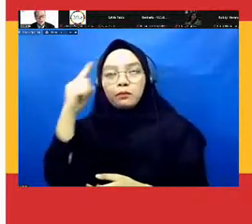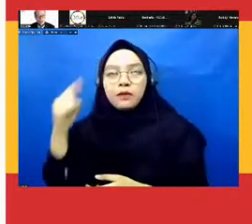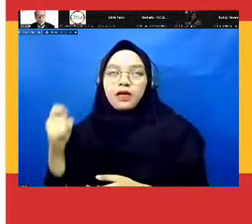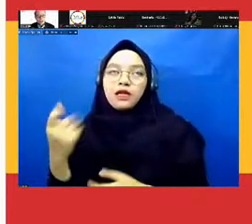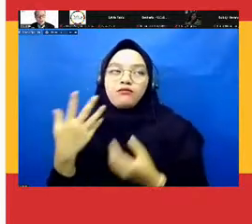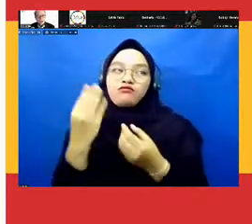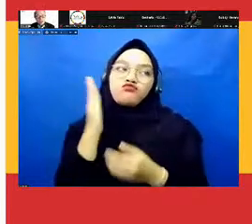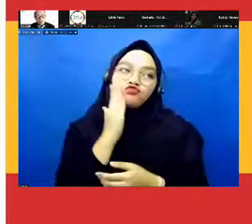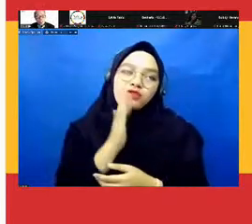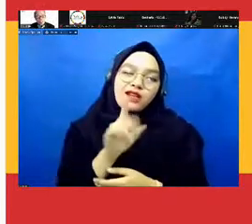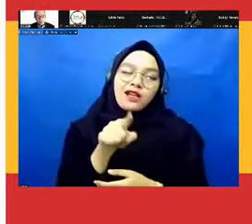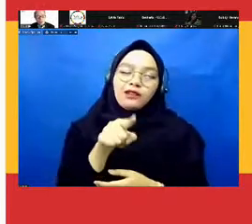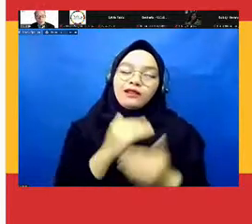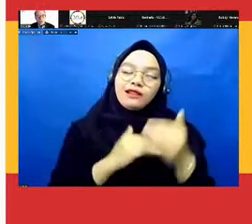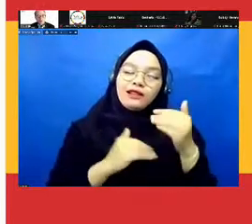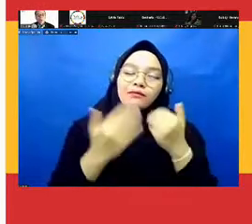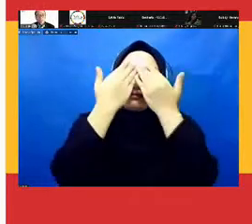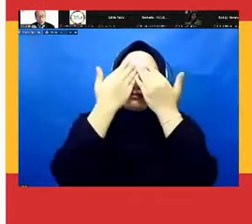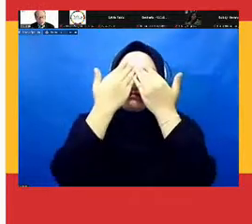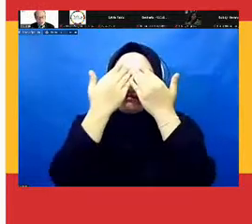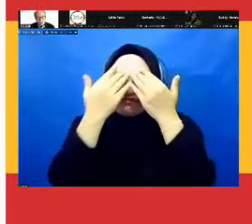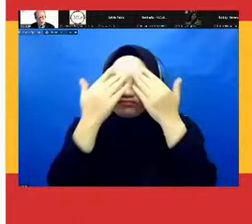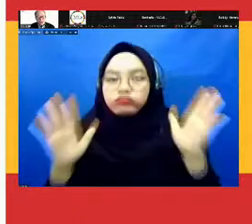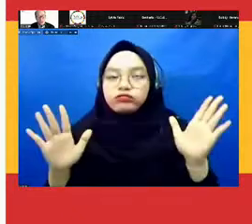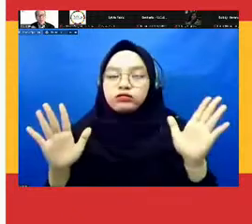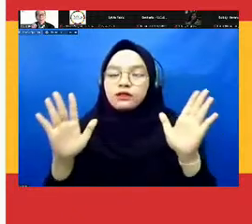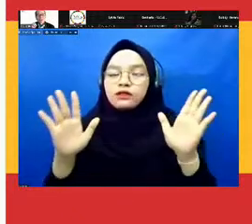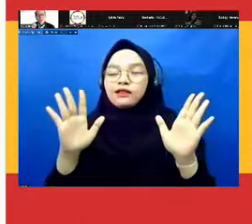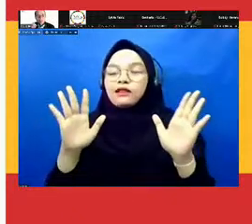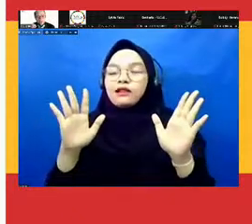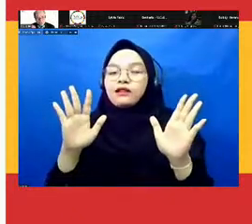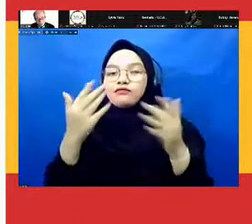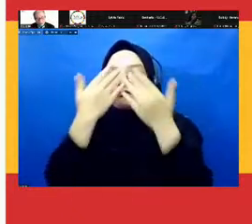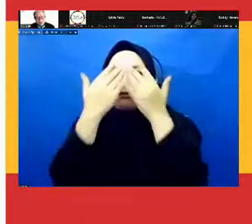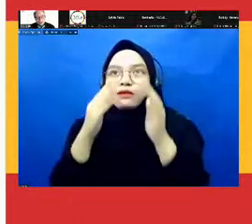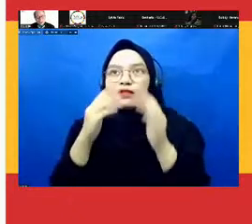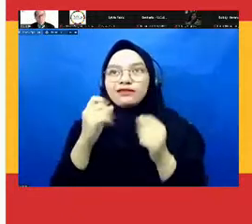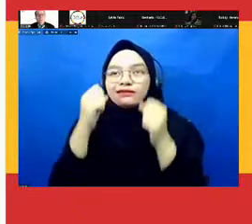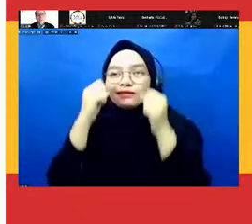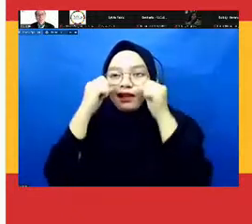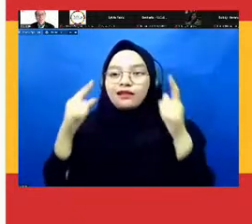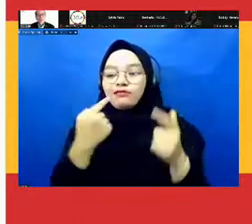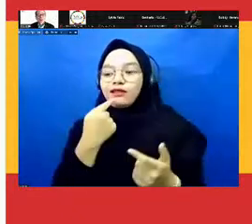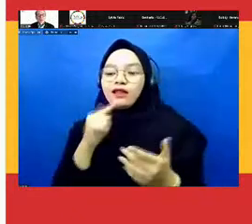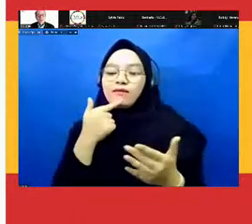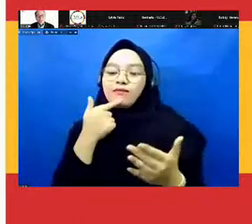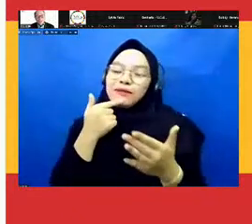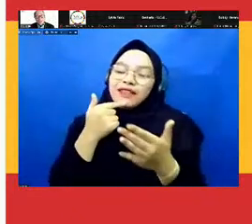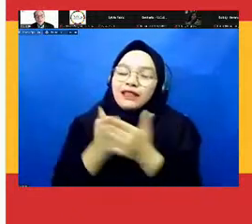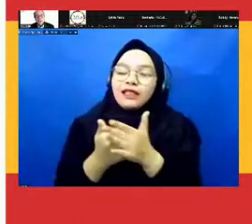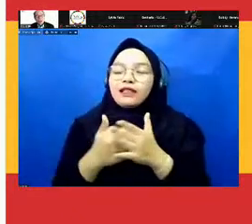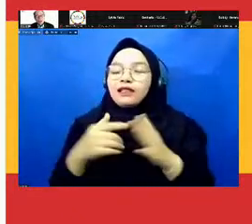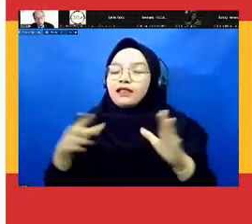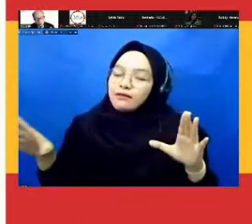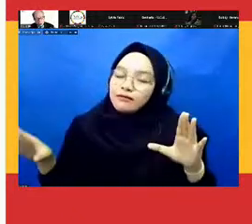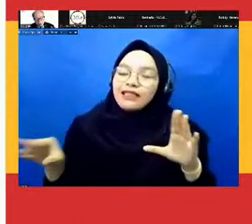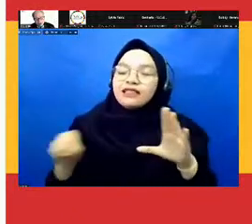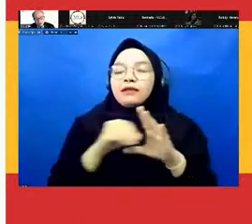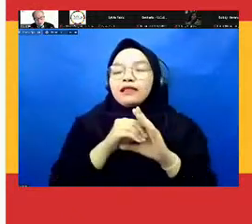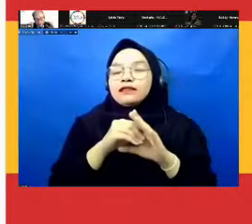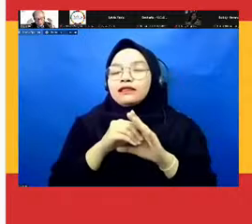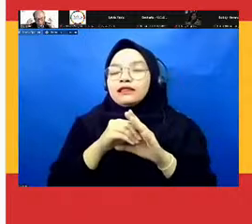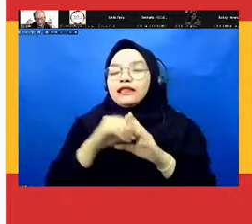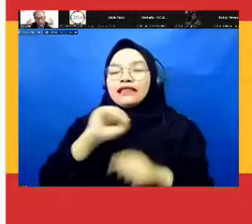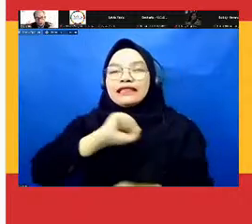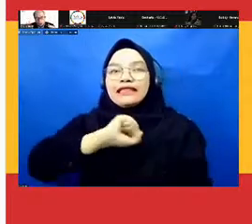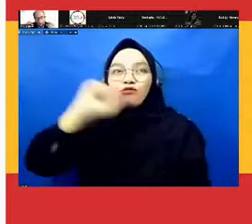conscientious, the importance of participation, democracy, and then local